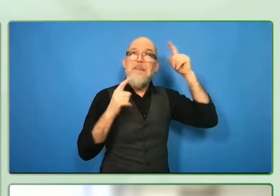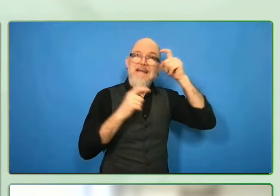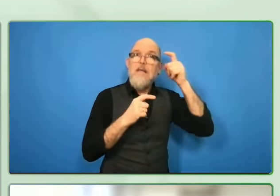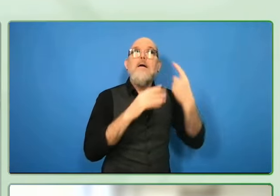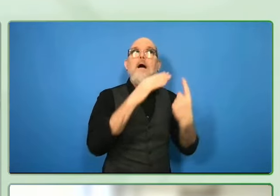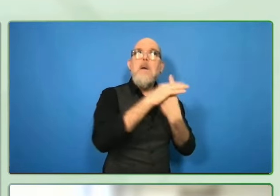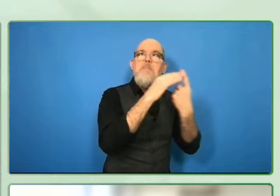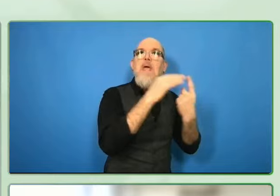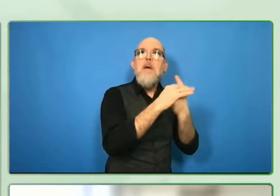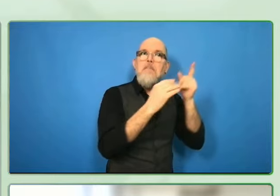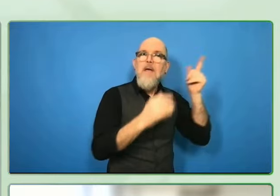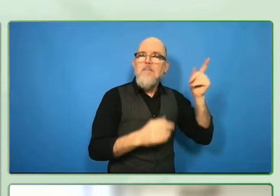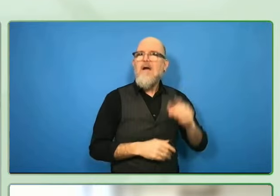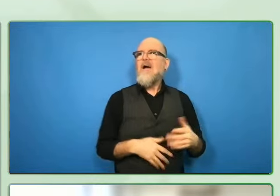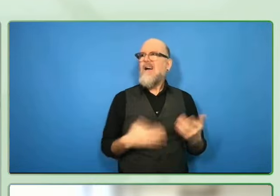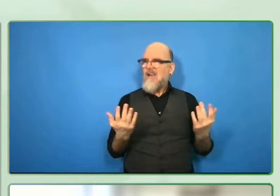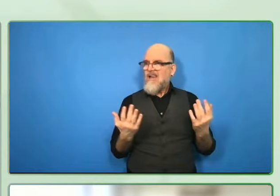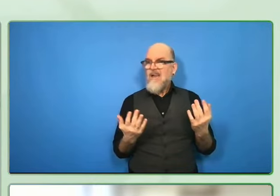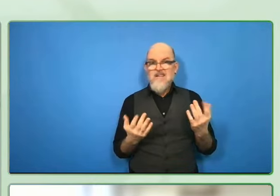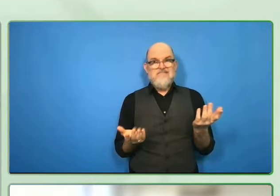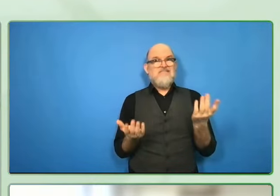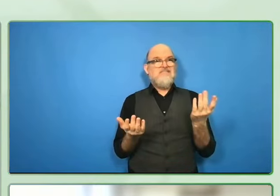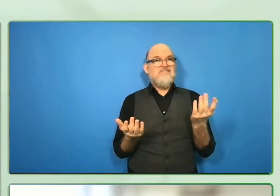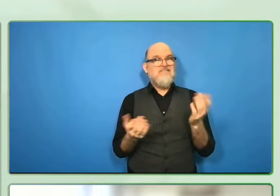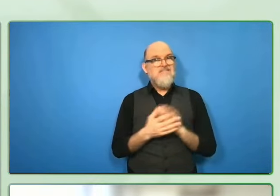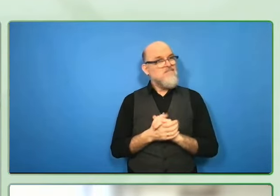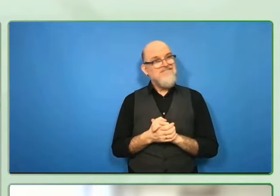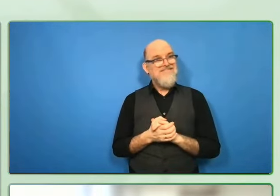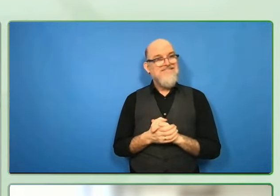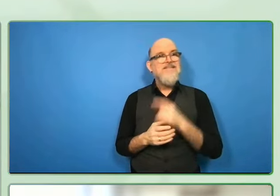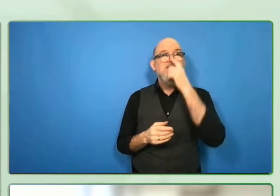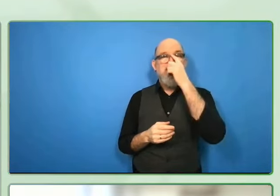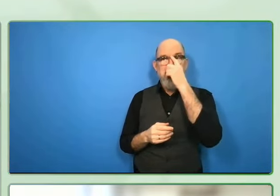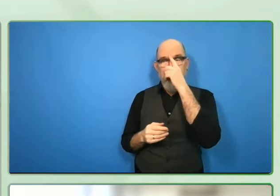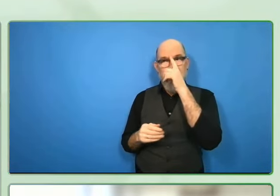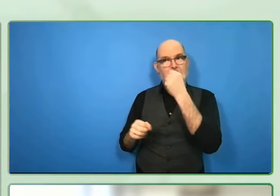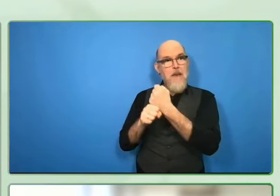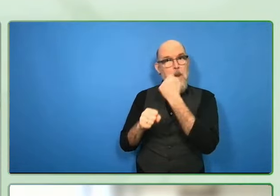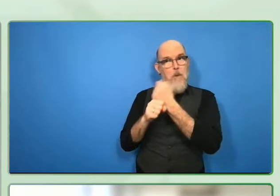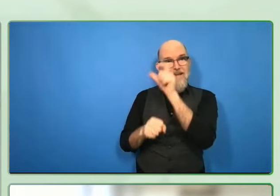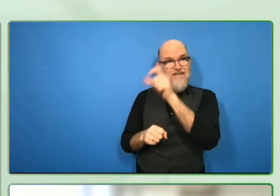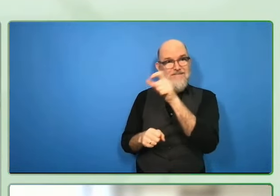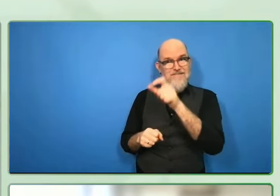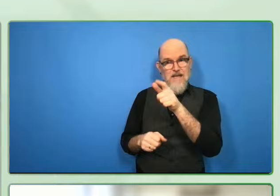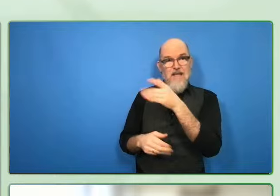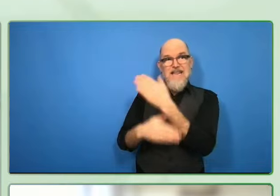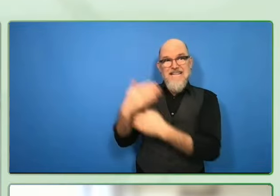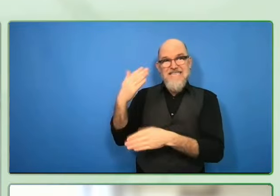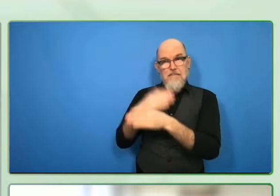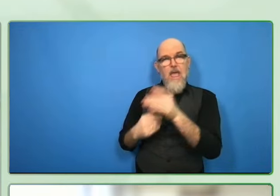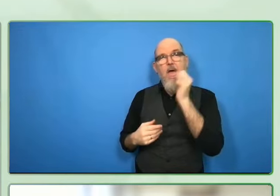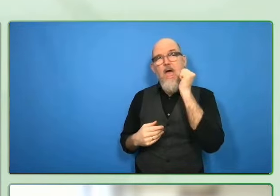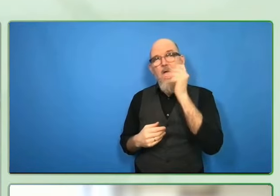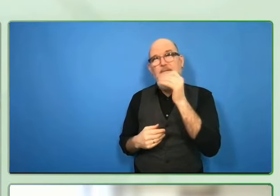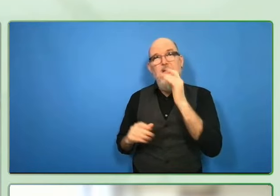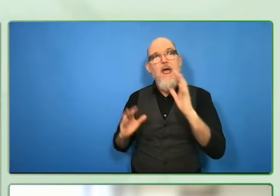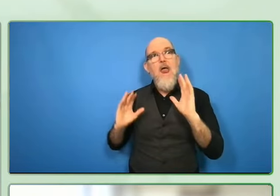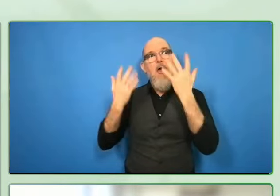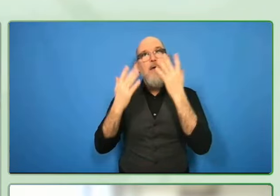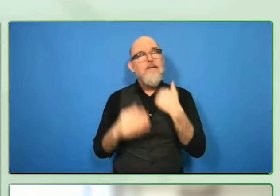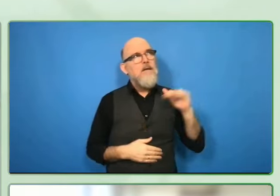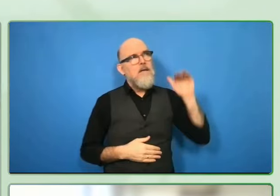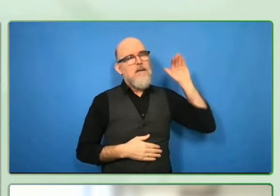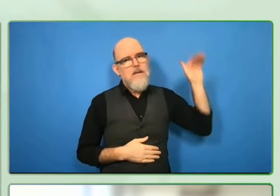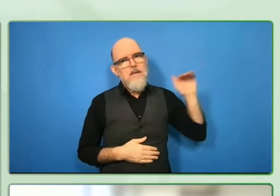are really experience on a day-to-day basis. And so, Jean, this guide was written for network leaders like yourself.